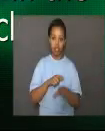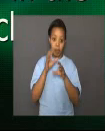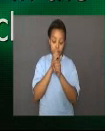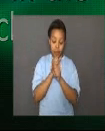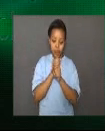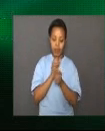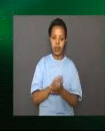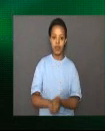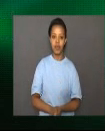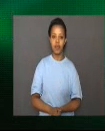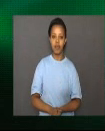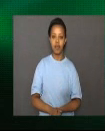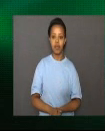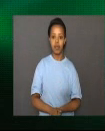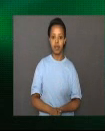Time's up!